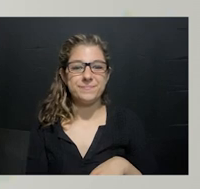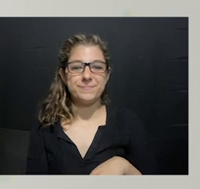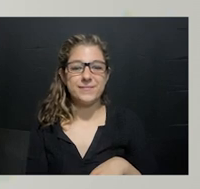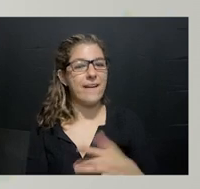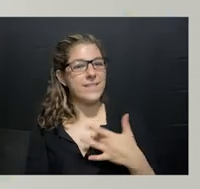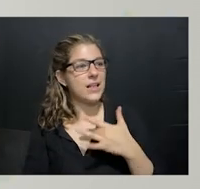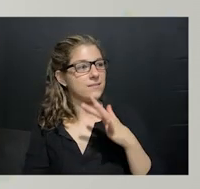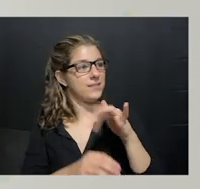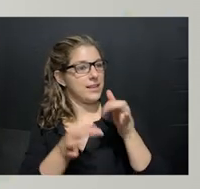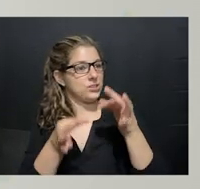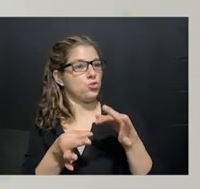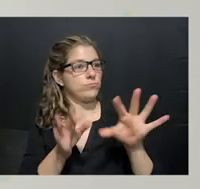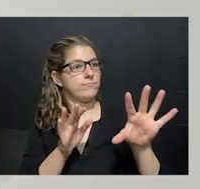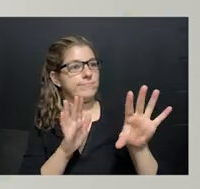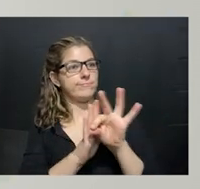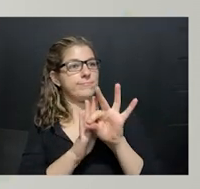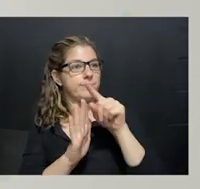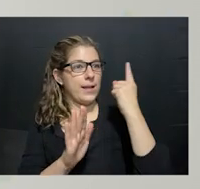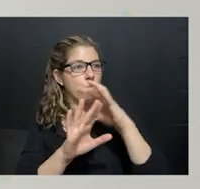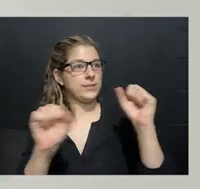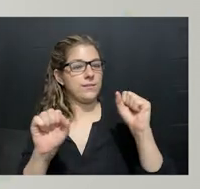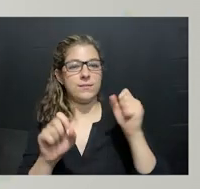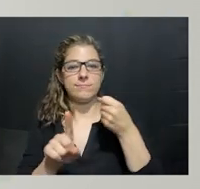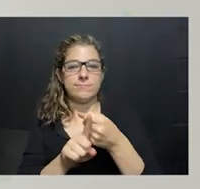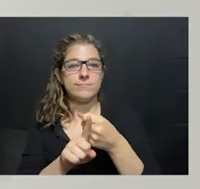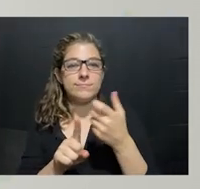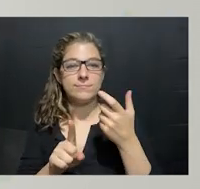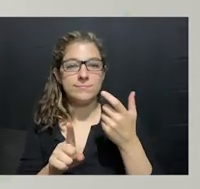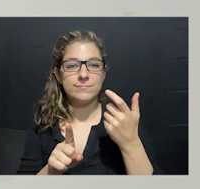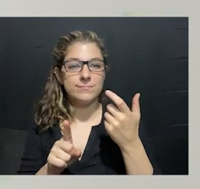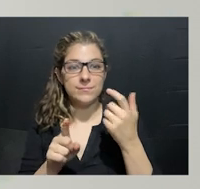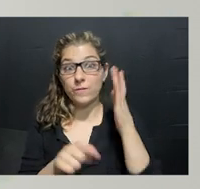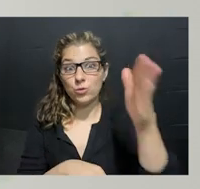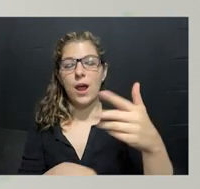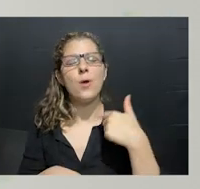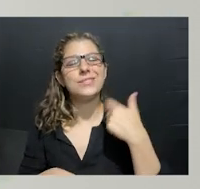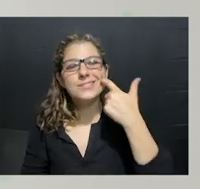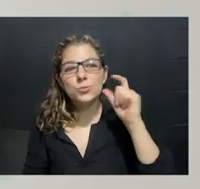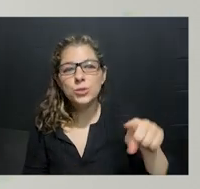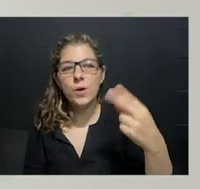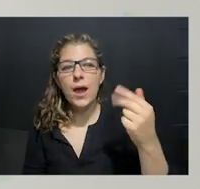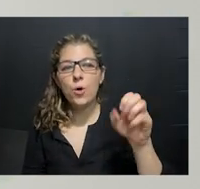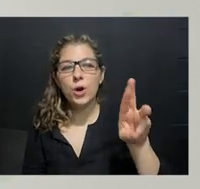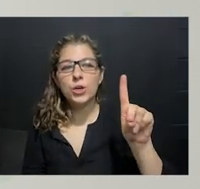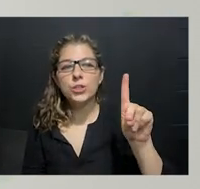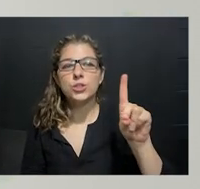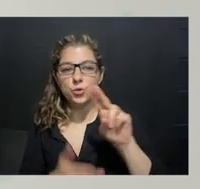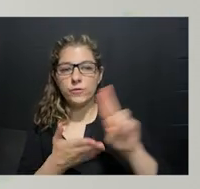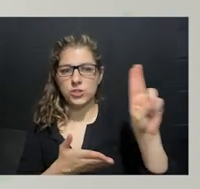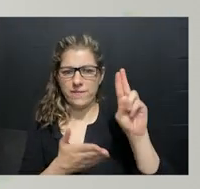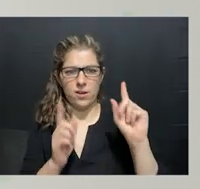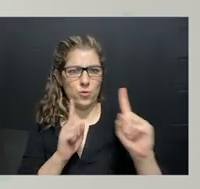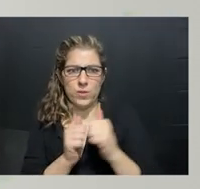it made a difference then. It continues to make a difference into our future. I was at Howard University a few days ago having a conversation with brilliant students who